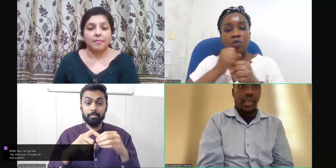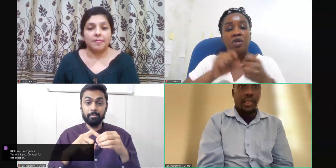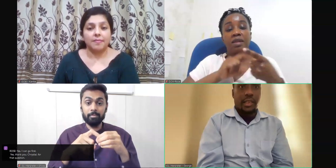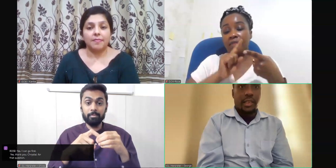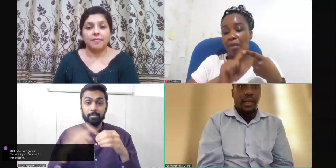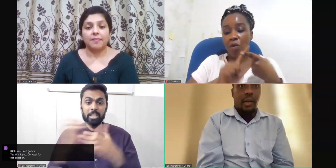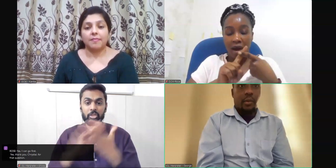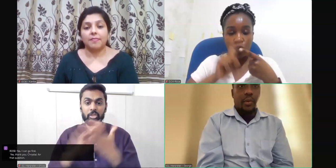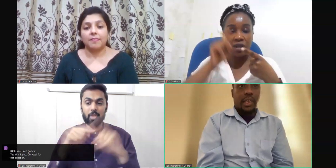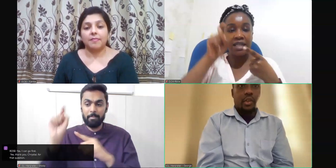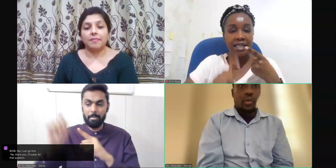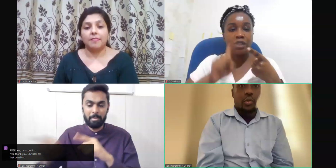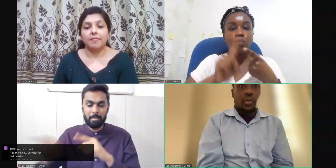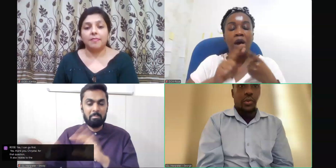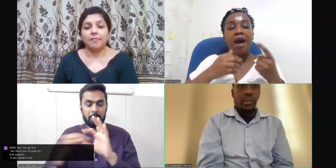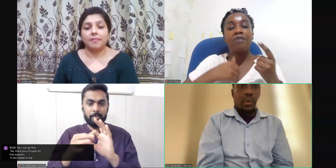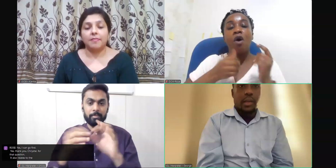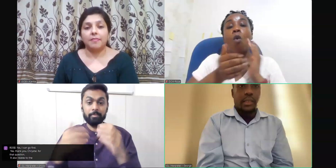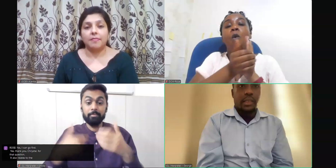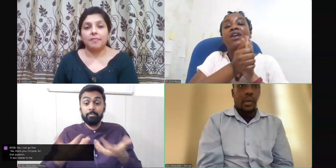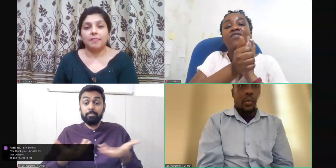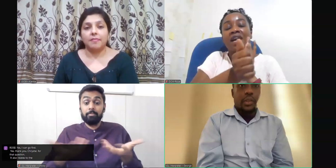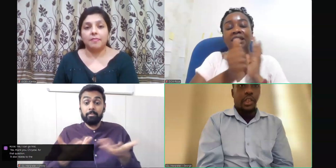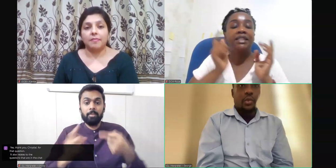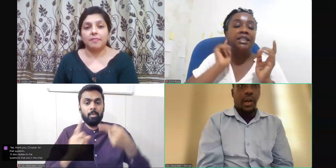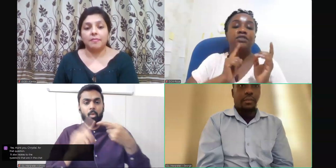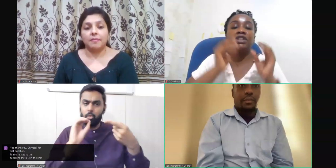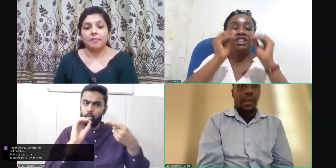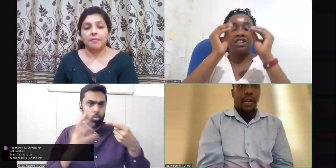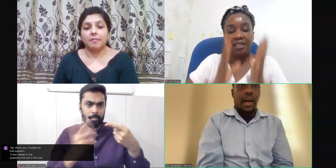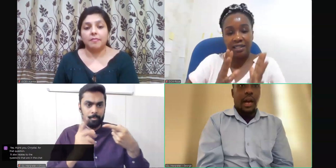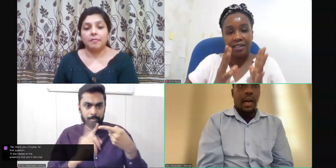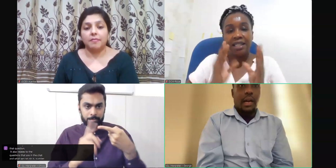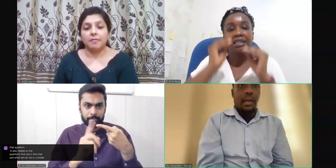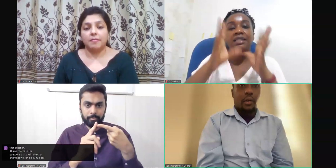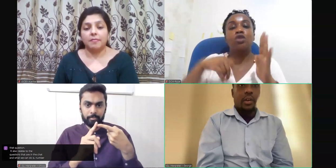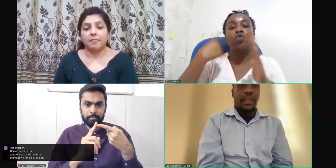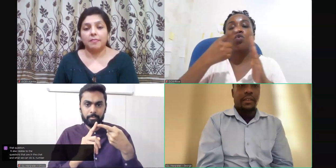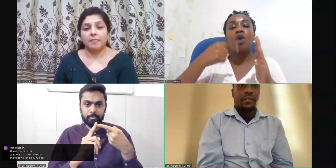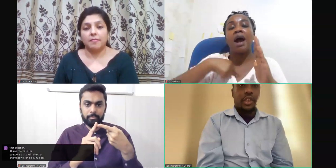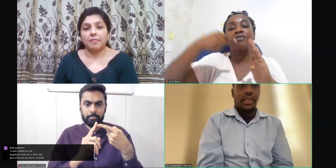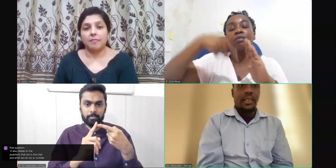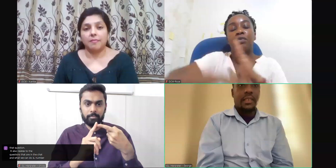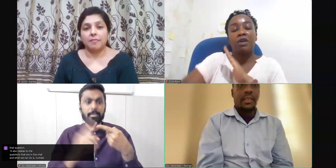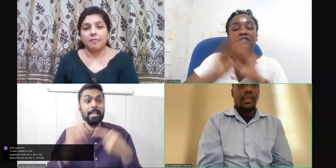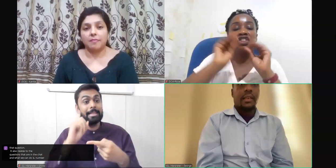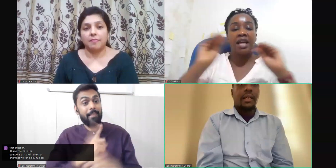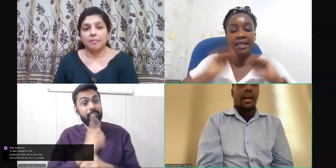chat. And what we can do is, number one, we need to have qualified deaf